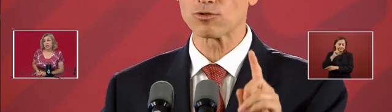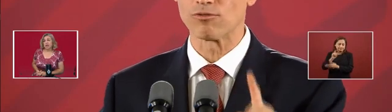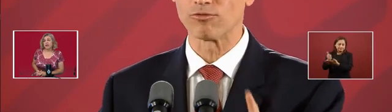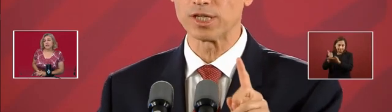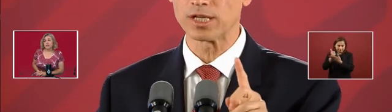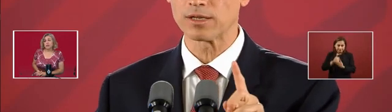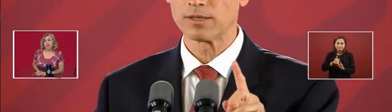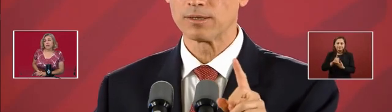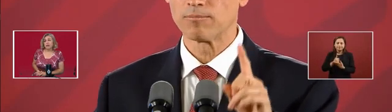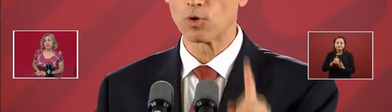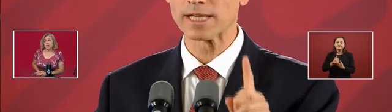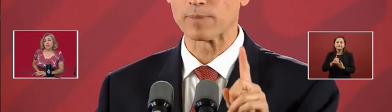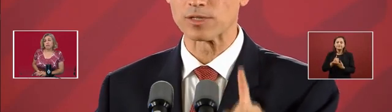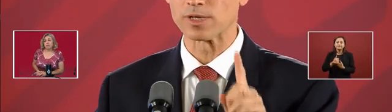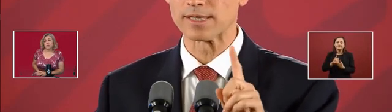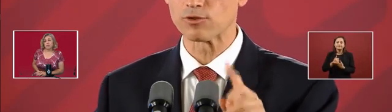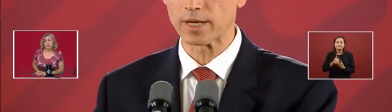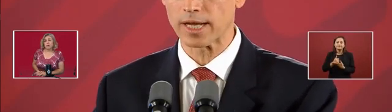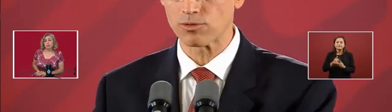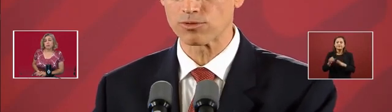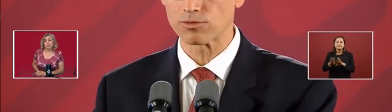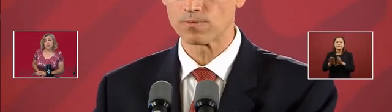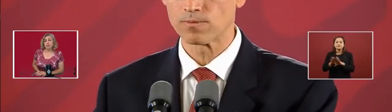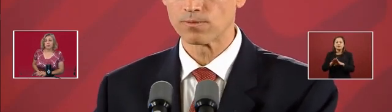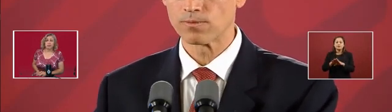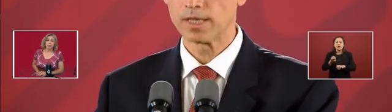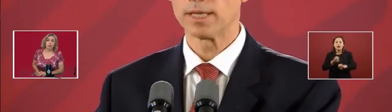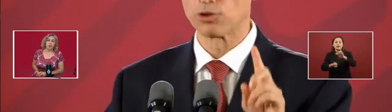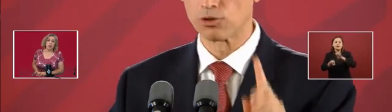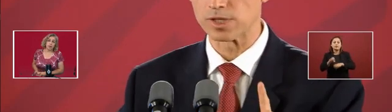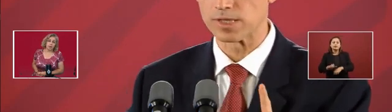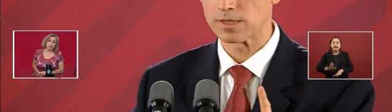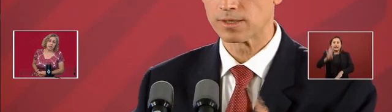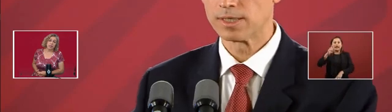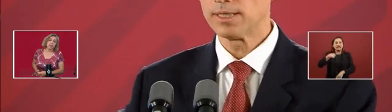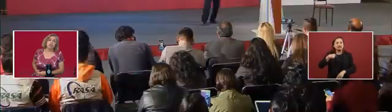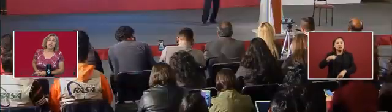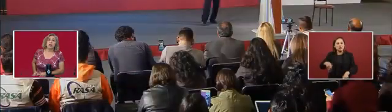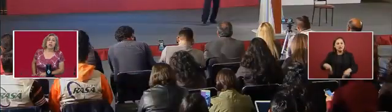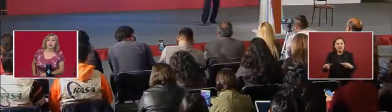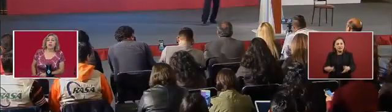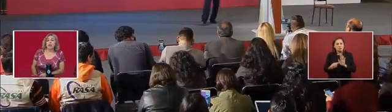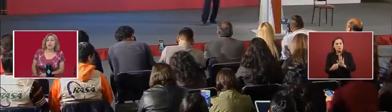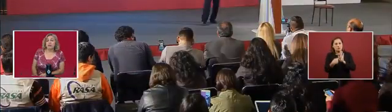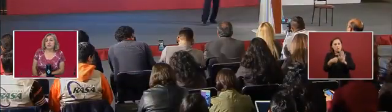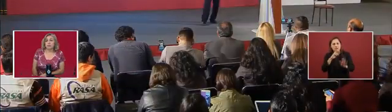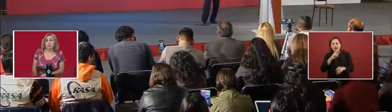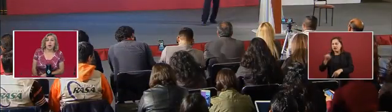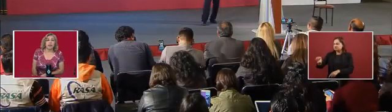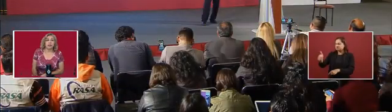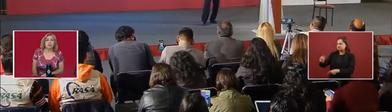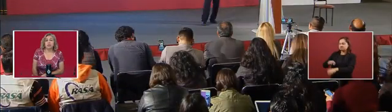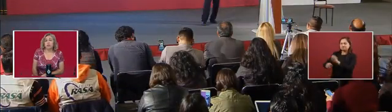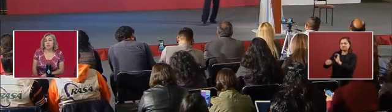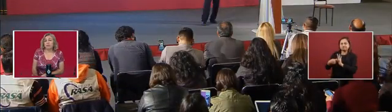strong, saying which is the one that we prefer, then we could do what